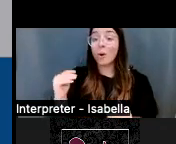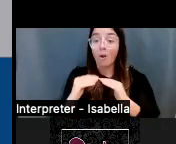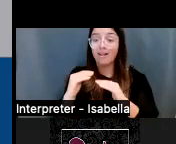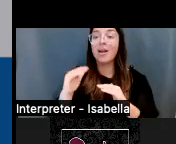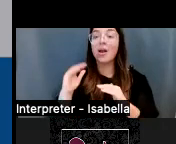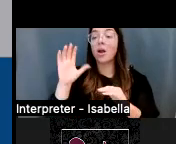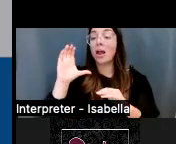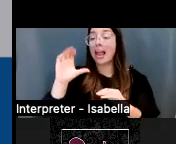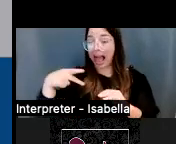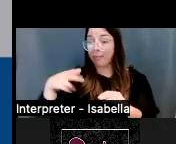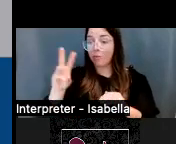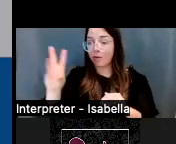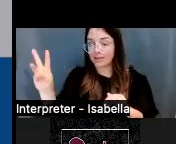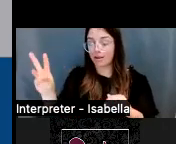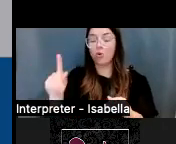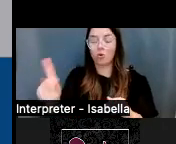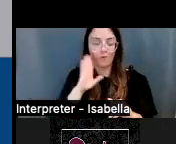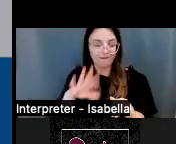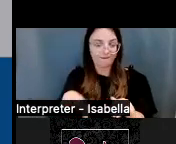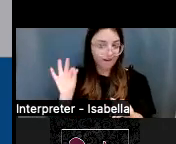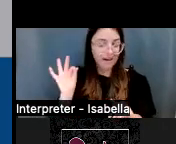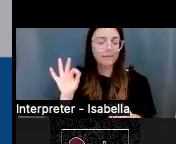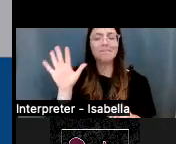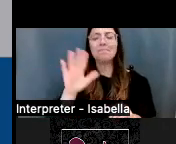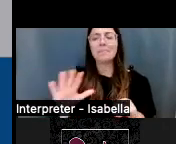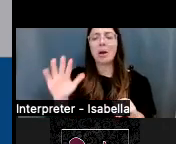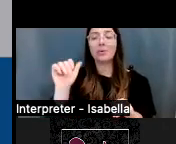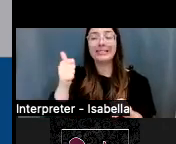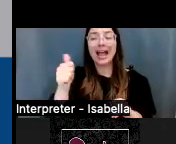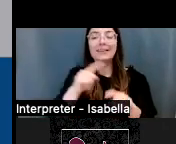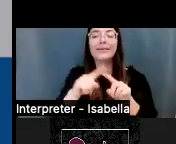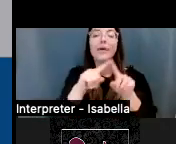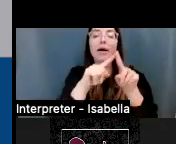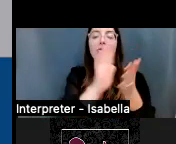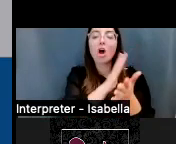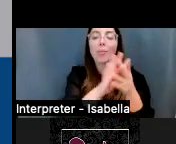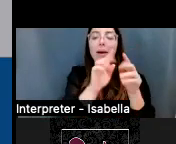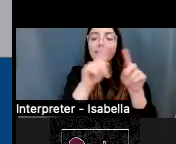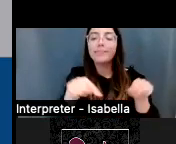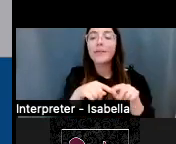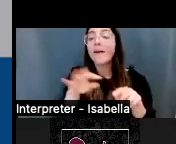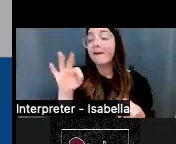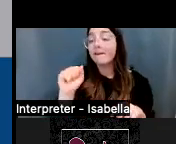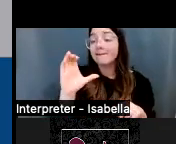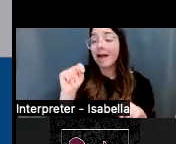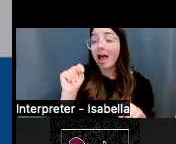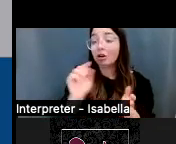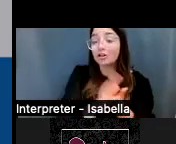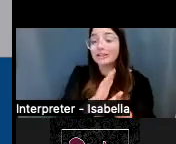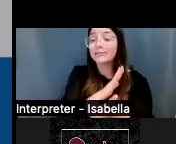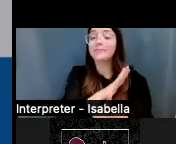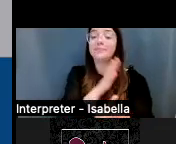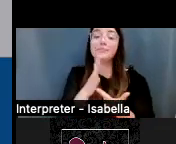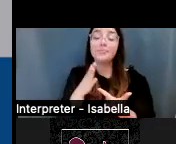website, you will find about 10 or so fact sheets, sample letters, and worksheets.